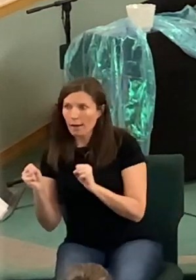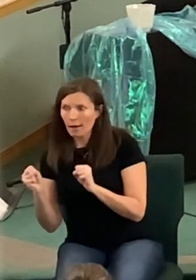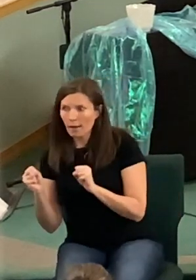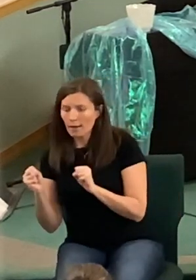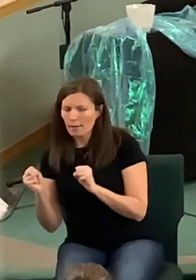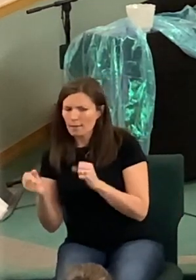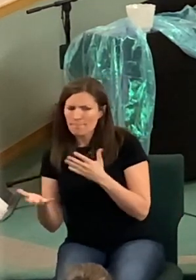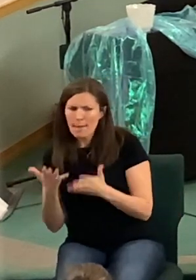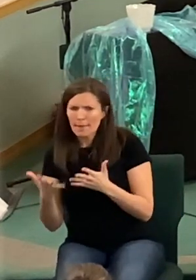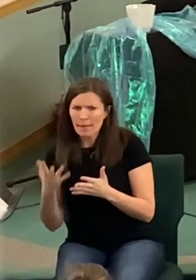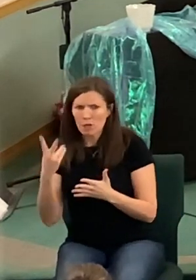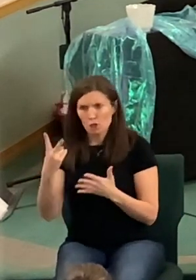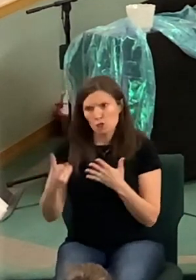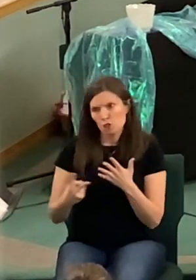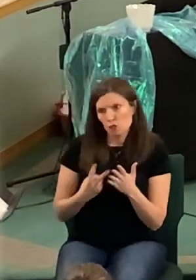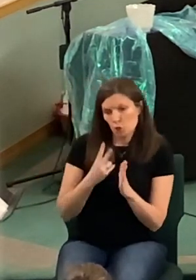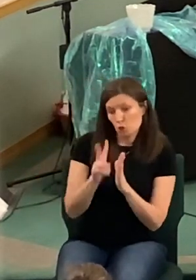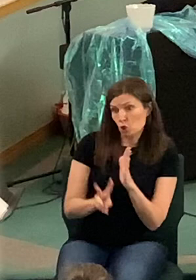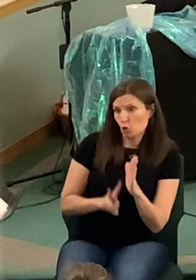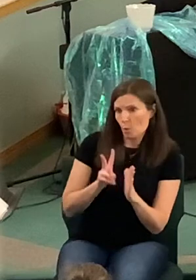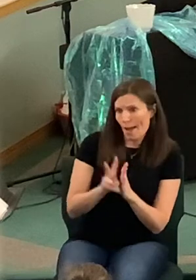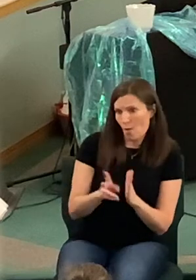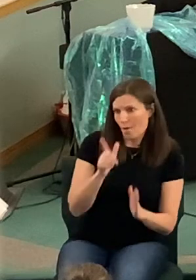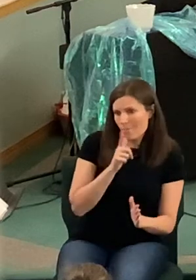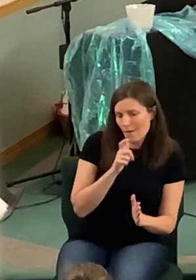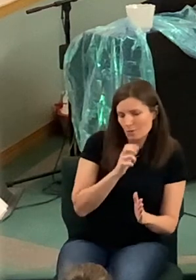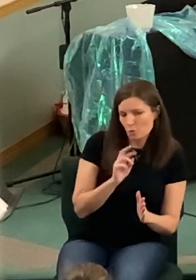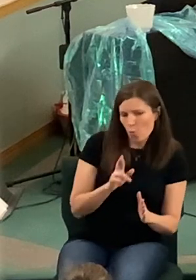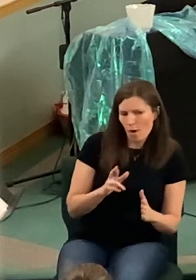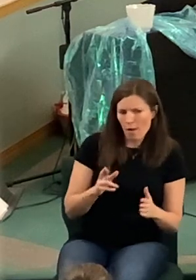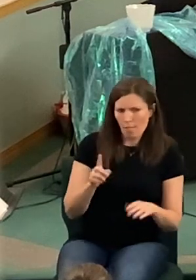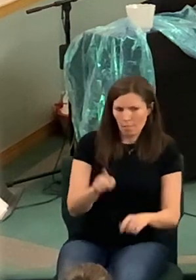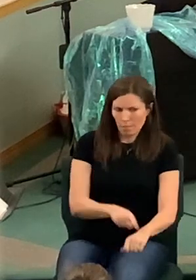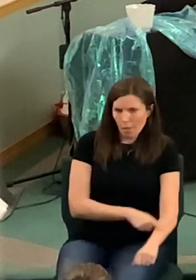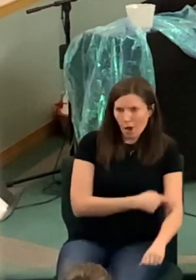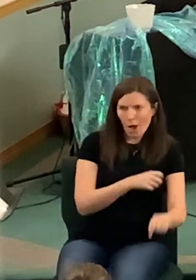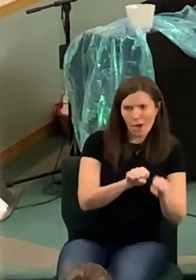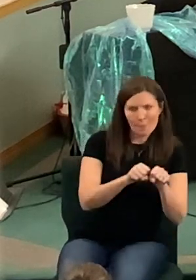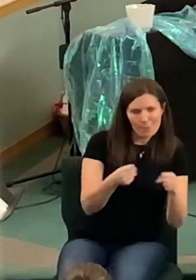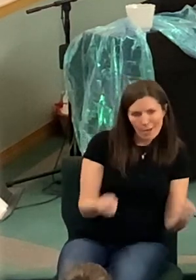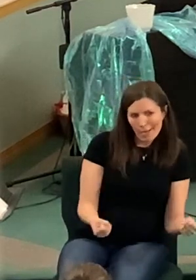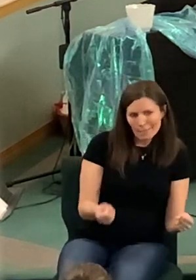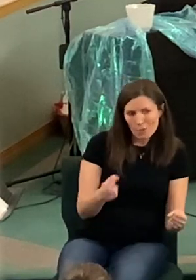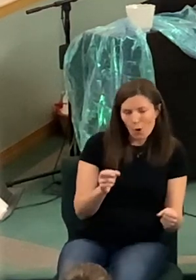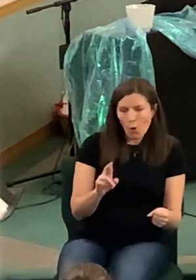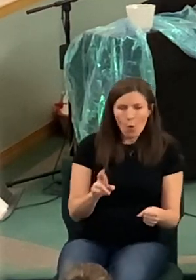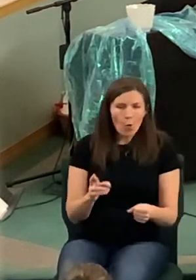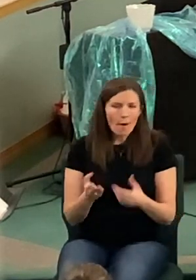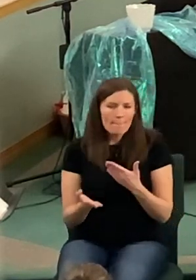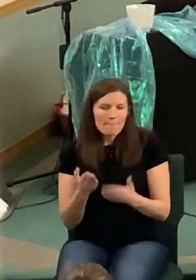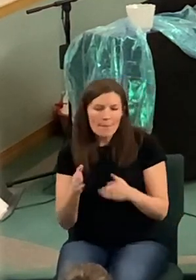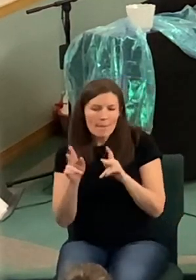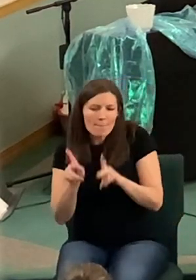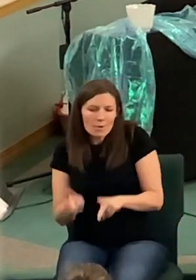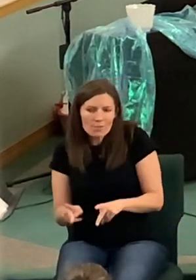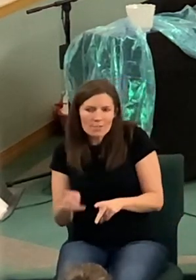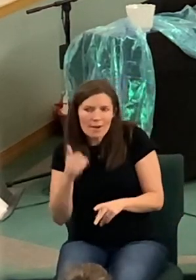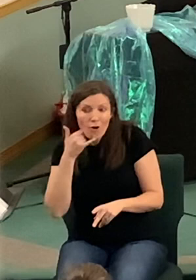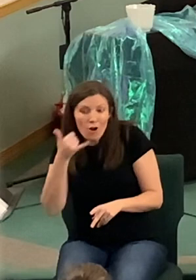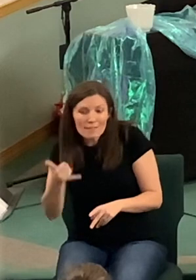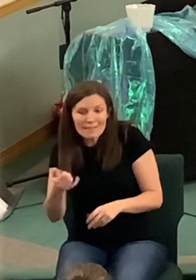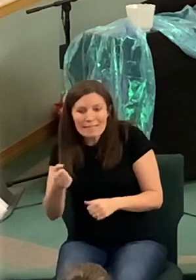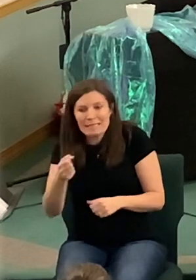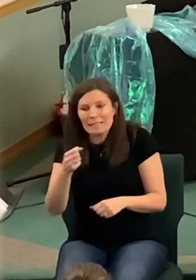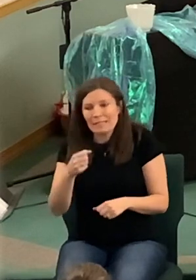be a two-hour lunch or mysteriously lengthy breaks. Perhaps the person simply calls in sick on a day when a big project